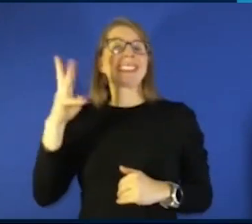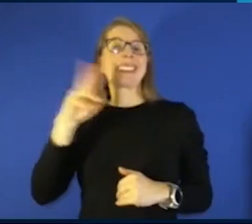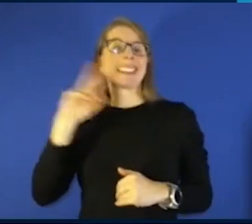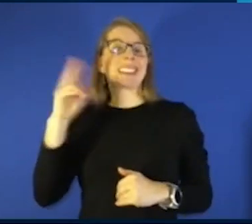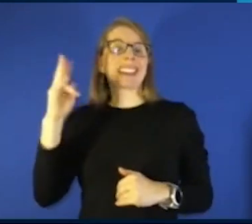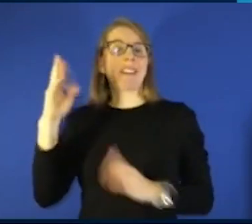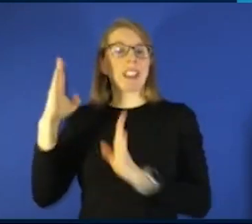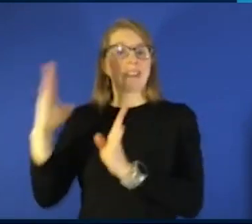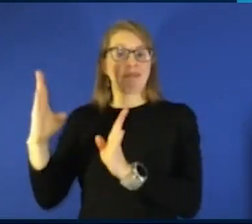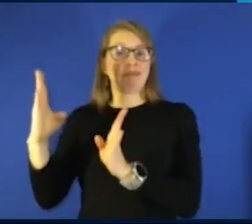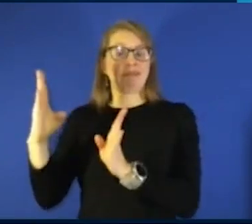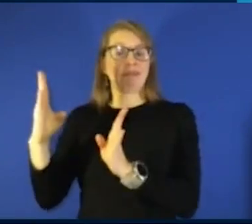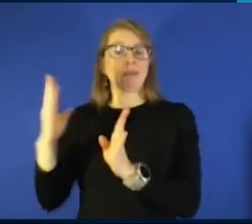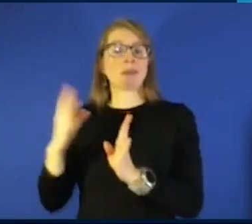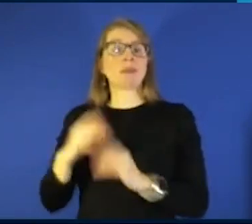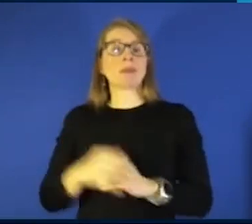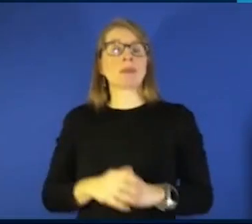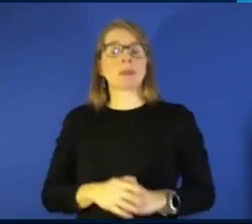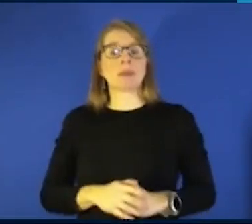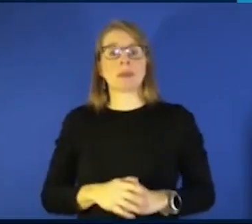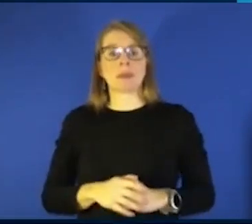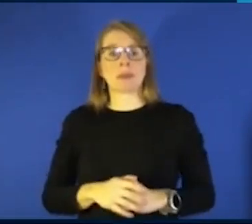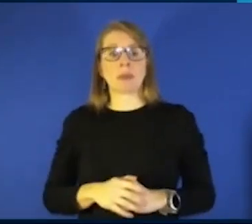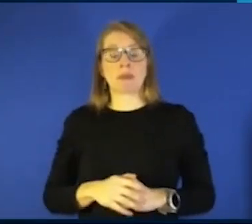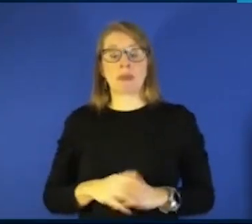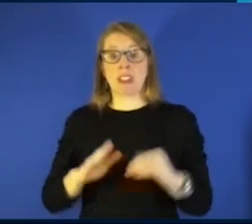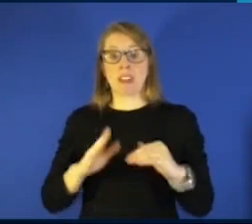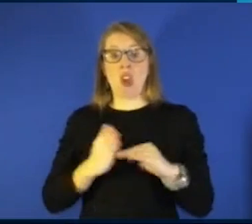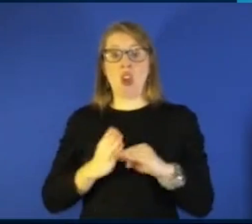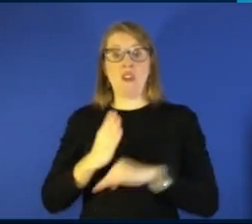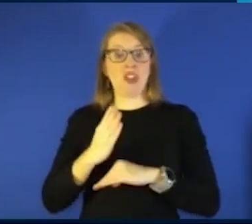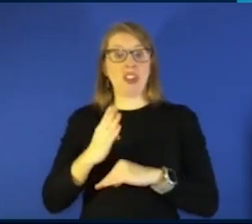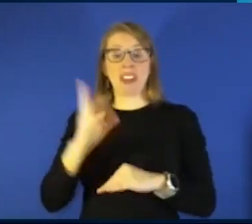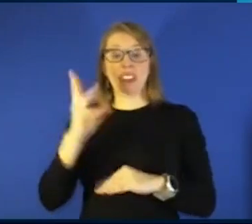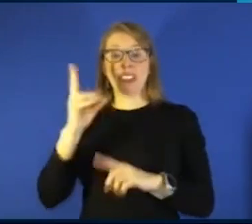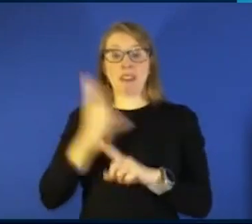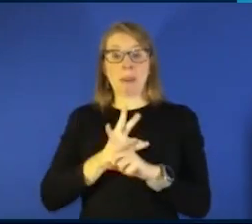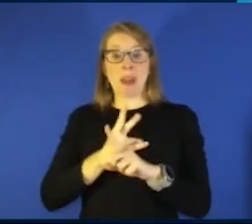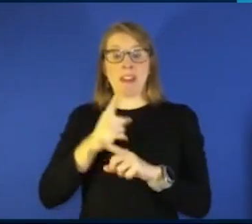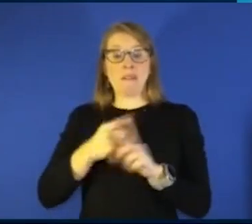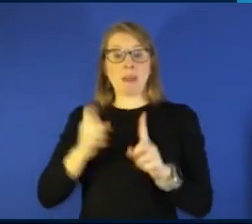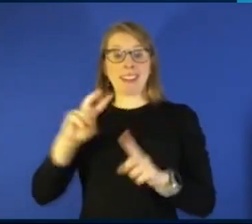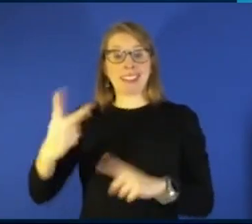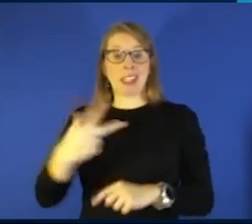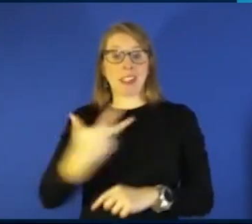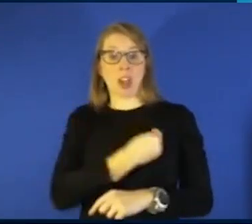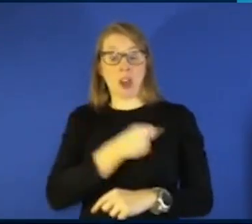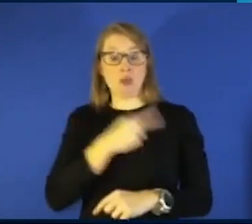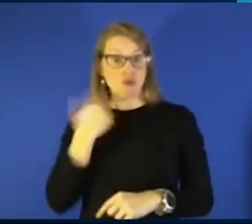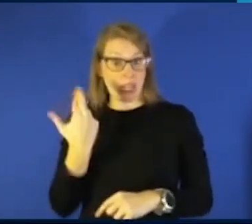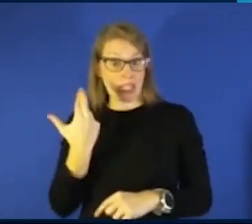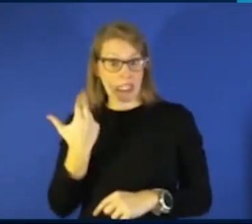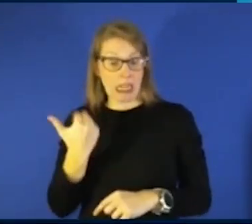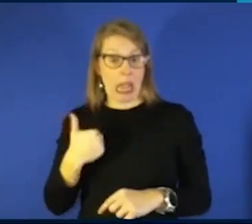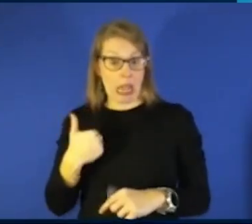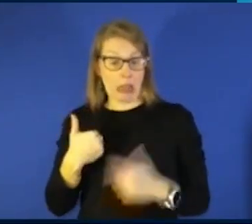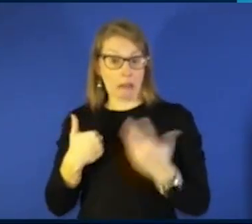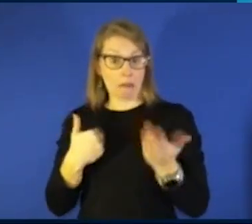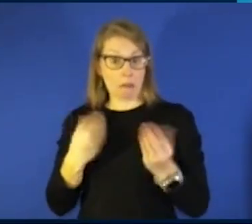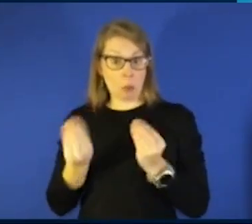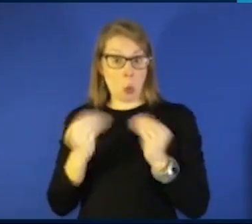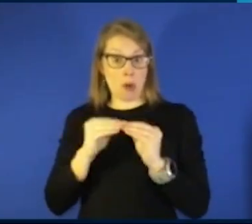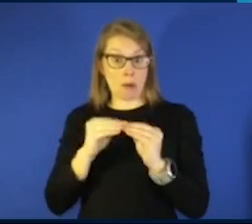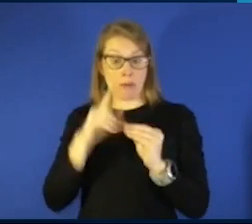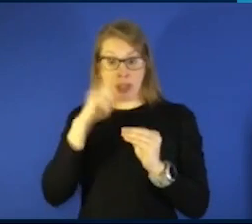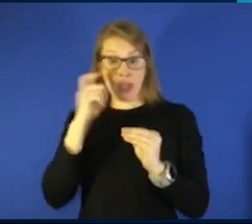who've gone for more than 7 months since they got that second shot? And are they at risk having not gotten their booster shots yet? Yeah,